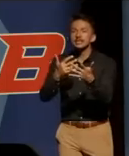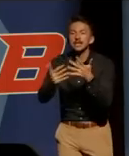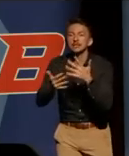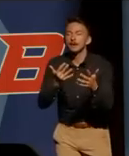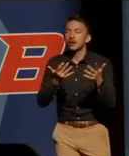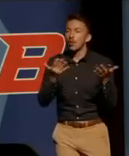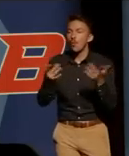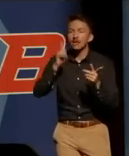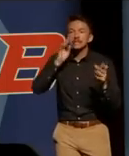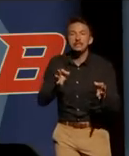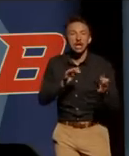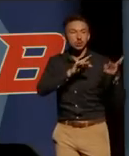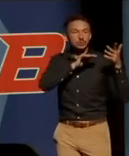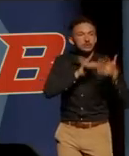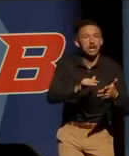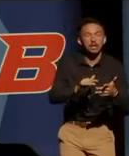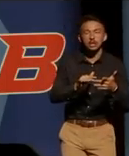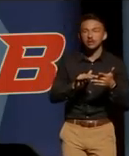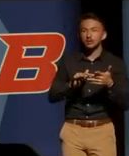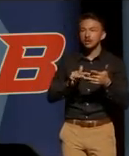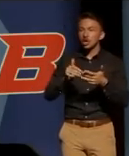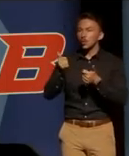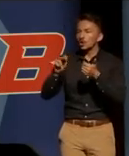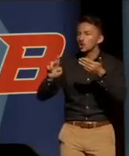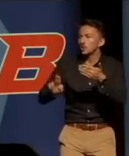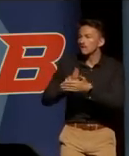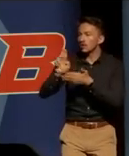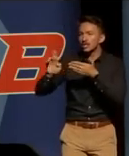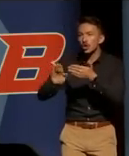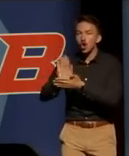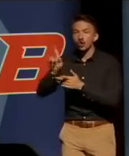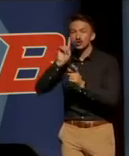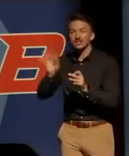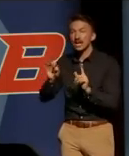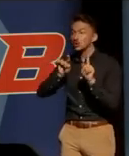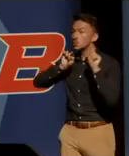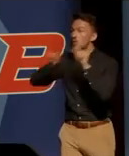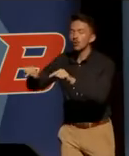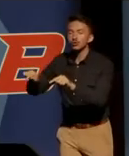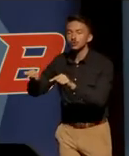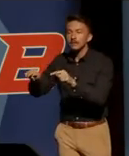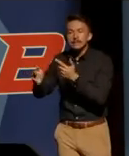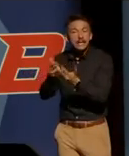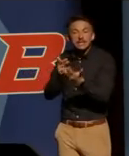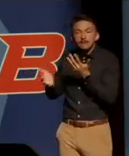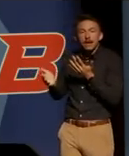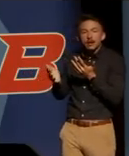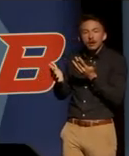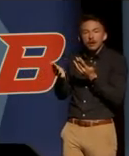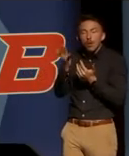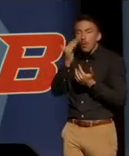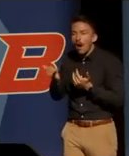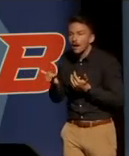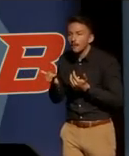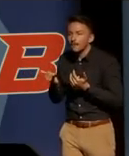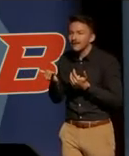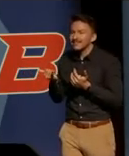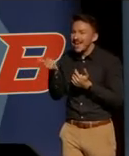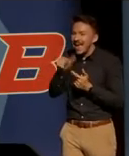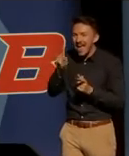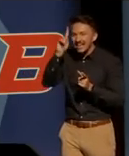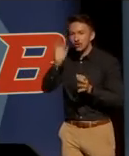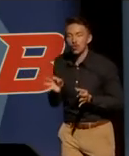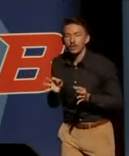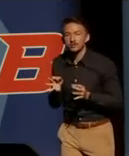go to school, so that they can have better lives, they can develop their talents, and it